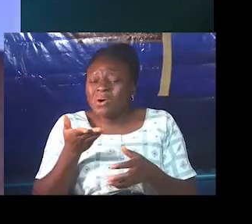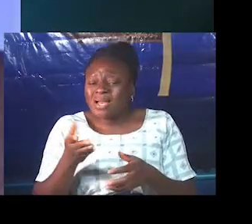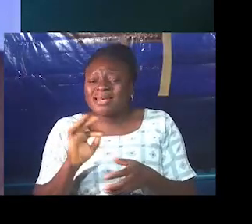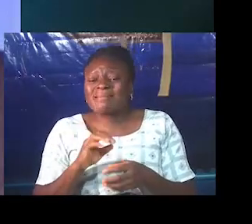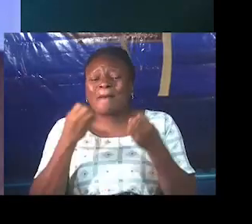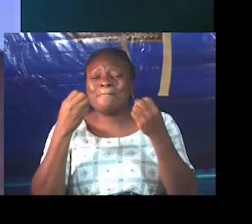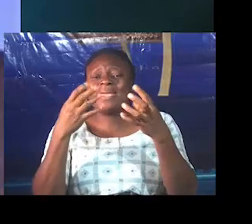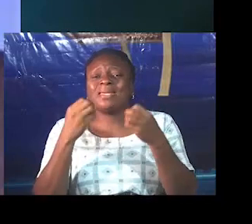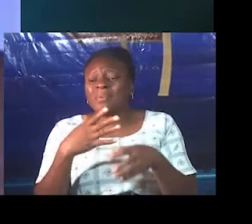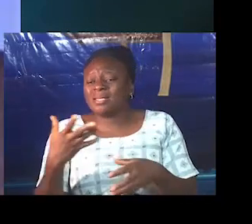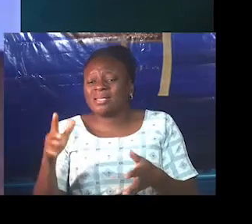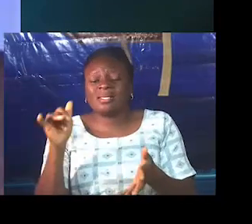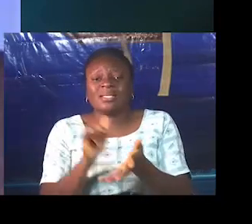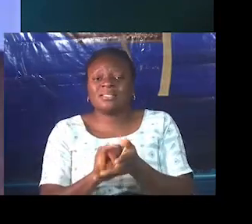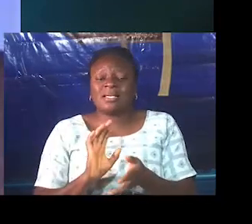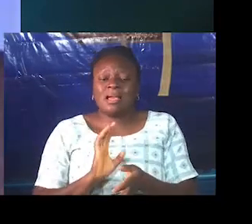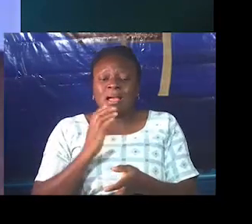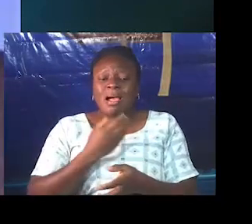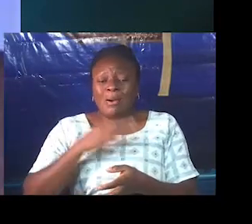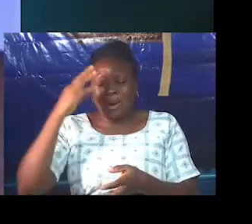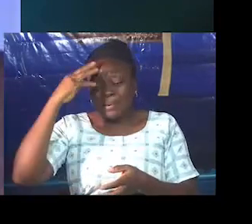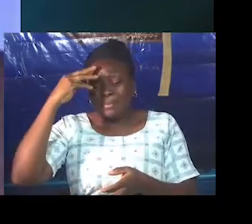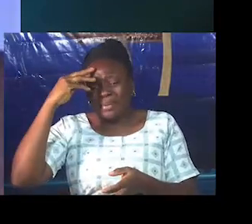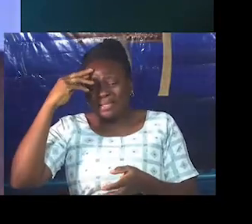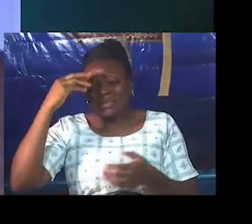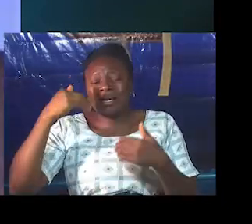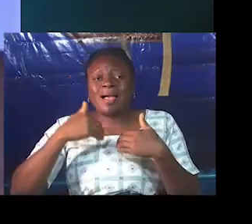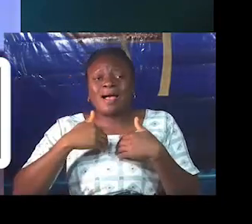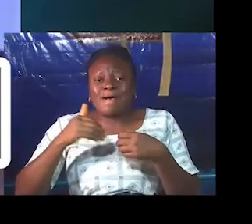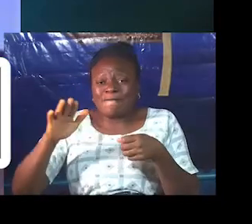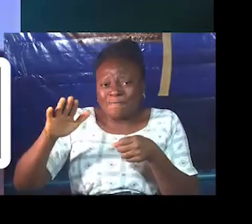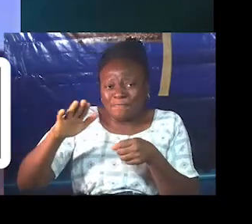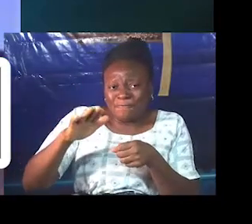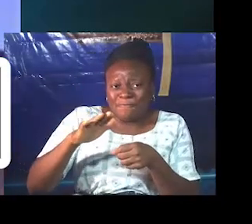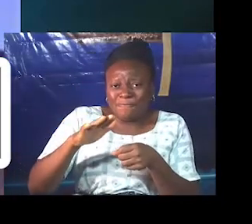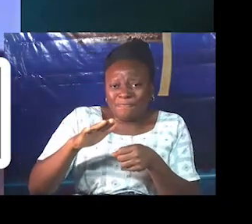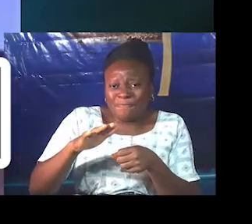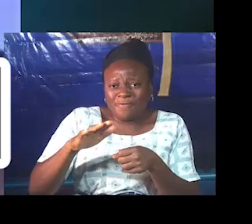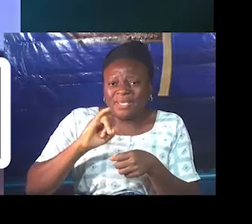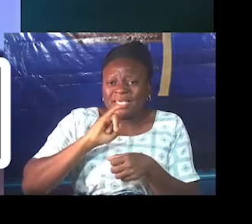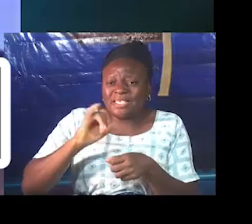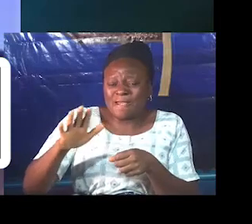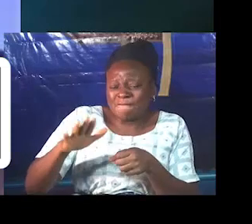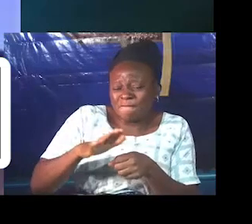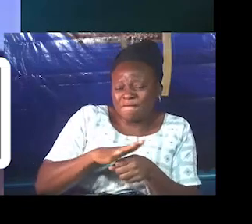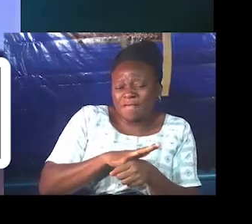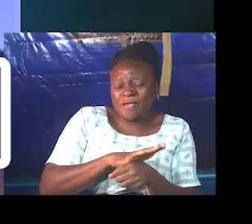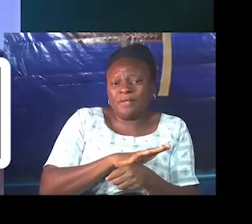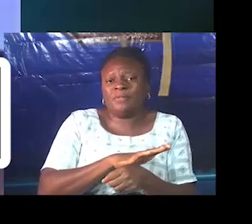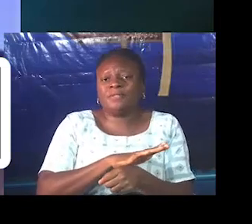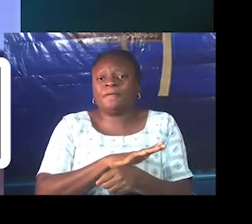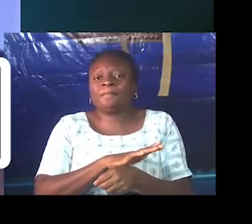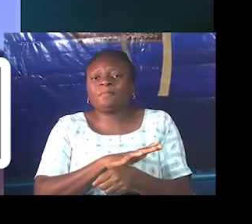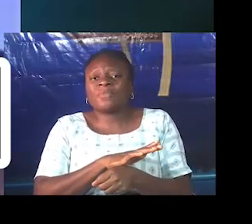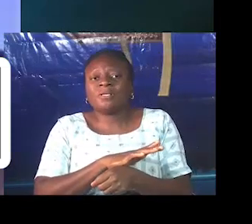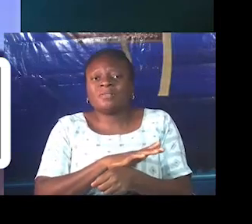with because of the world system. And each time the will of God is about to be revealed to you, these